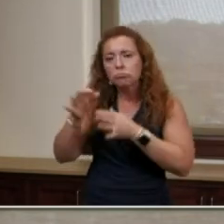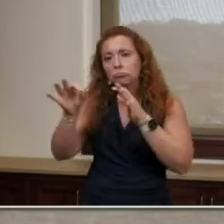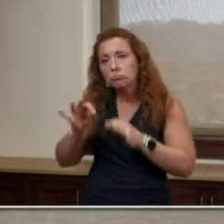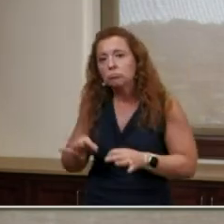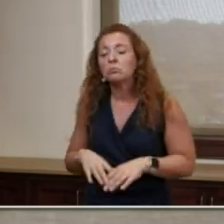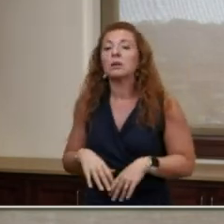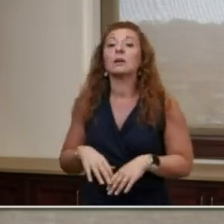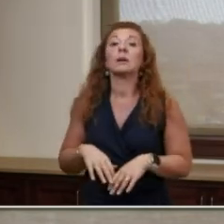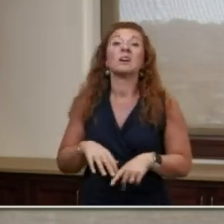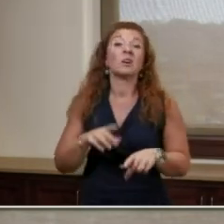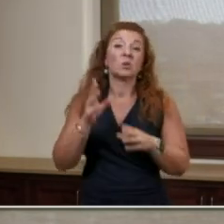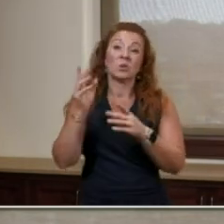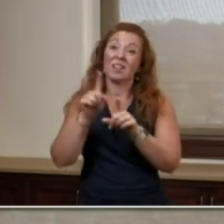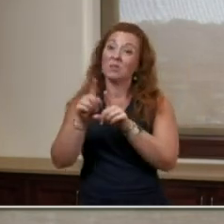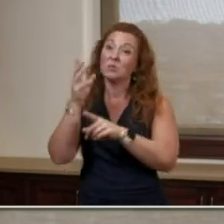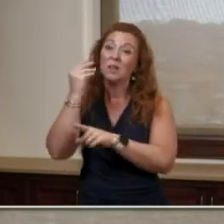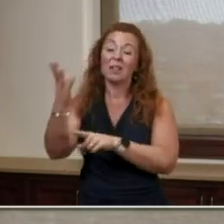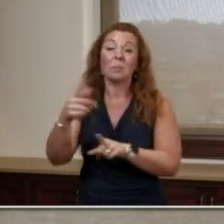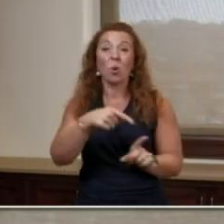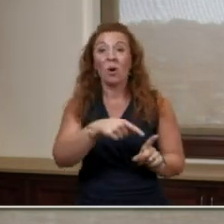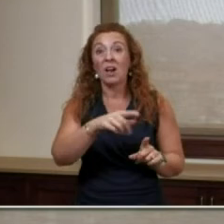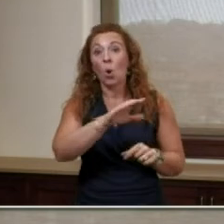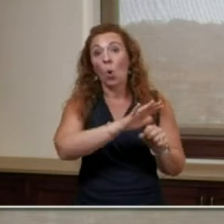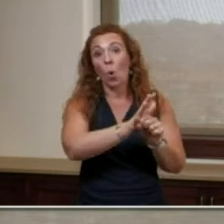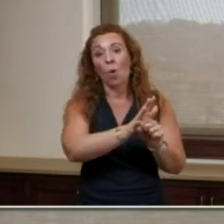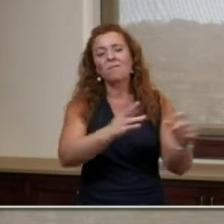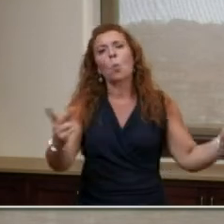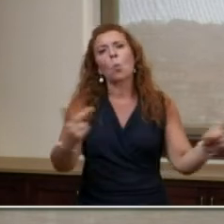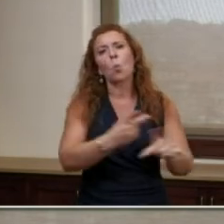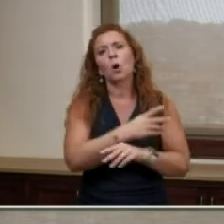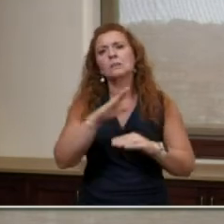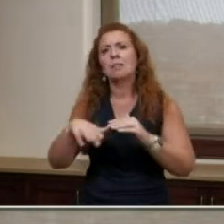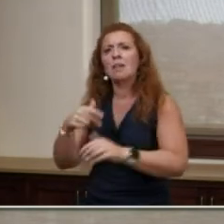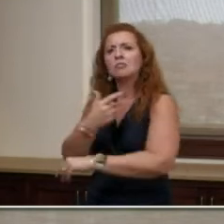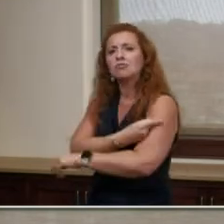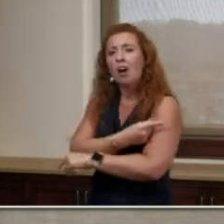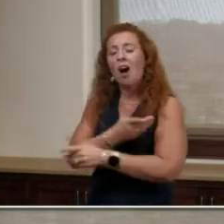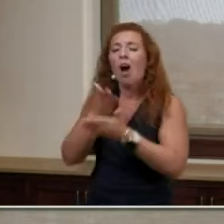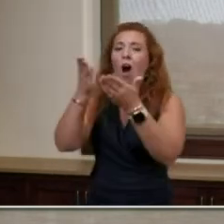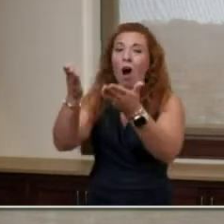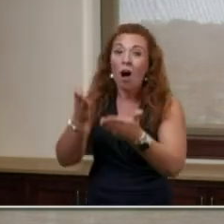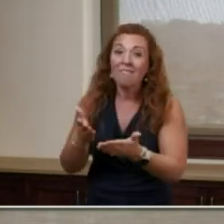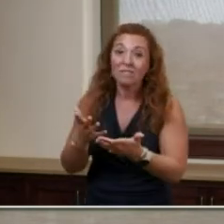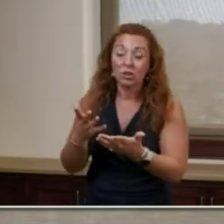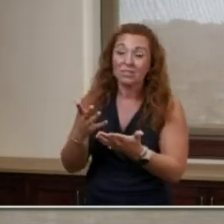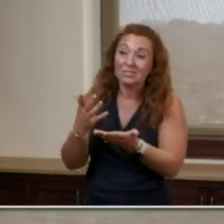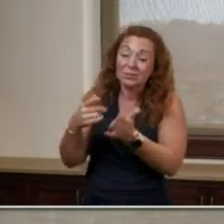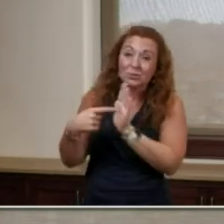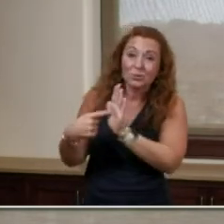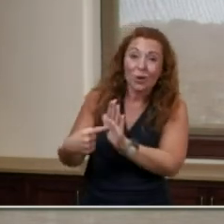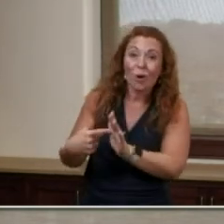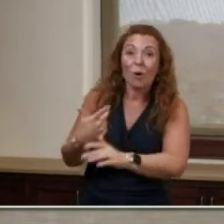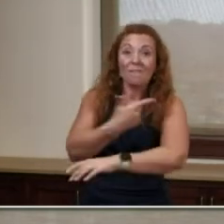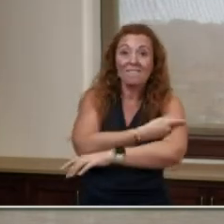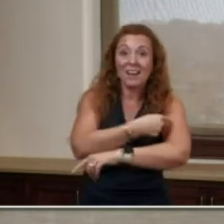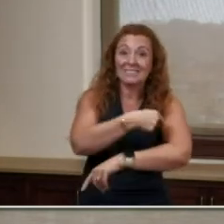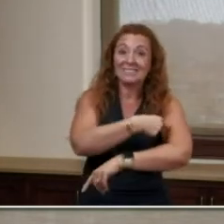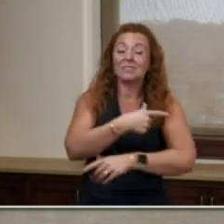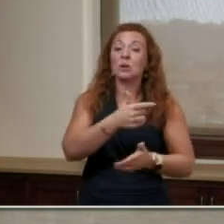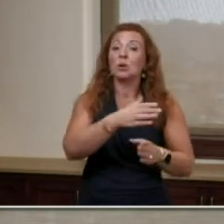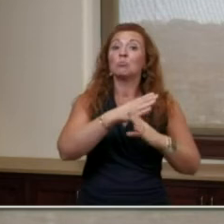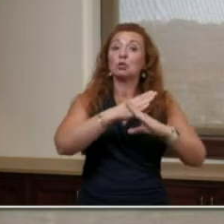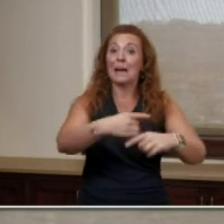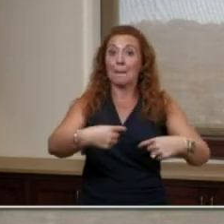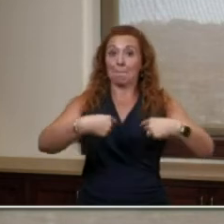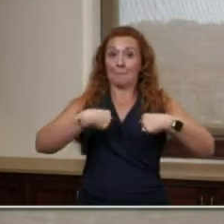virus is far more dangerous than the vaccines, and perhaps offering that by getting vaccinated, not only do we protect ourselves,